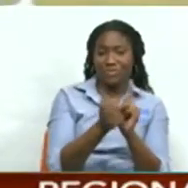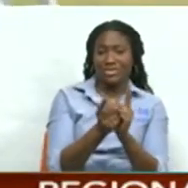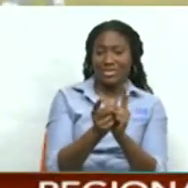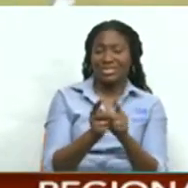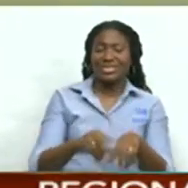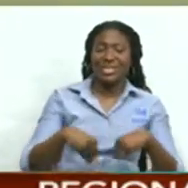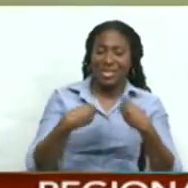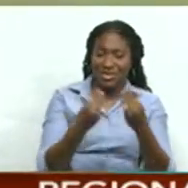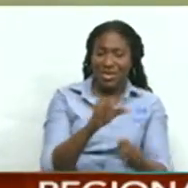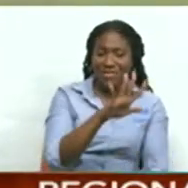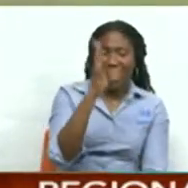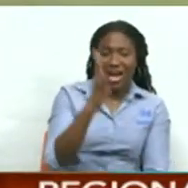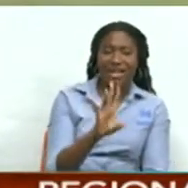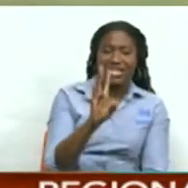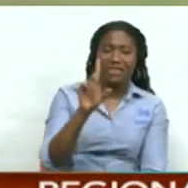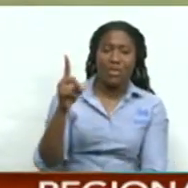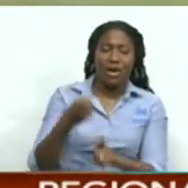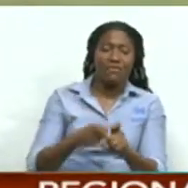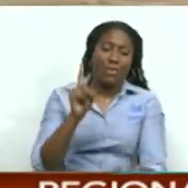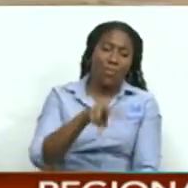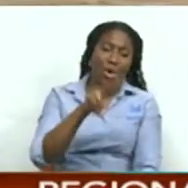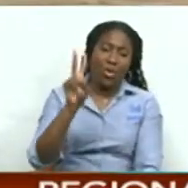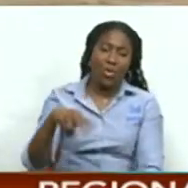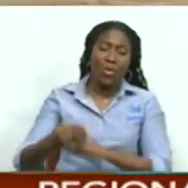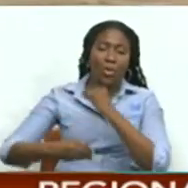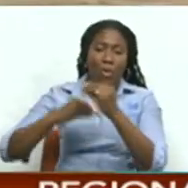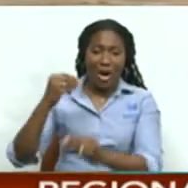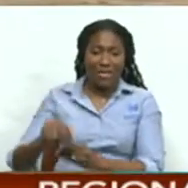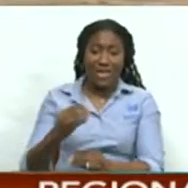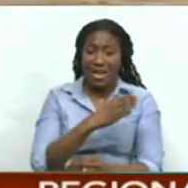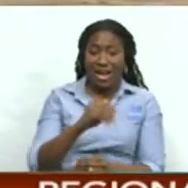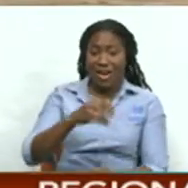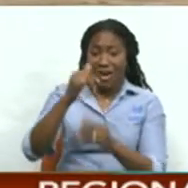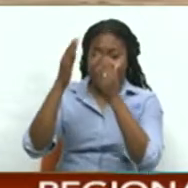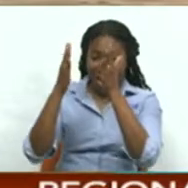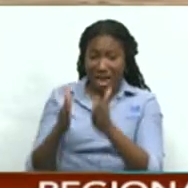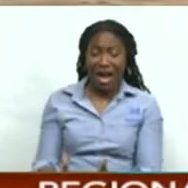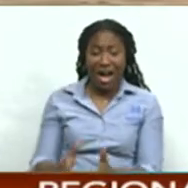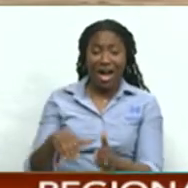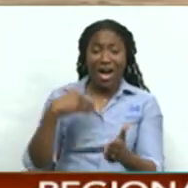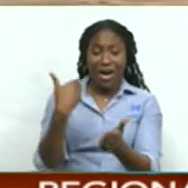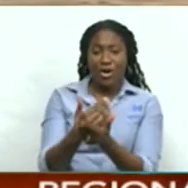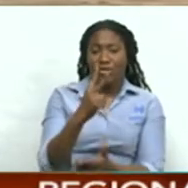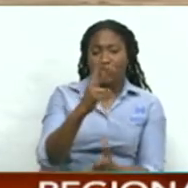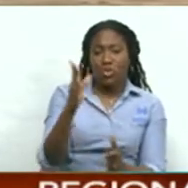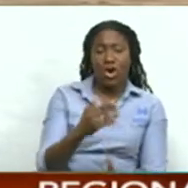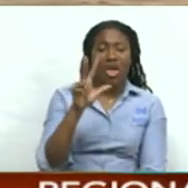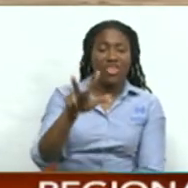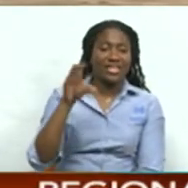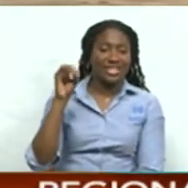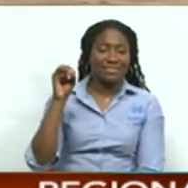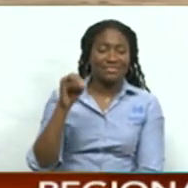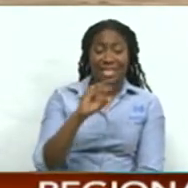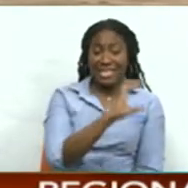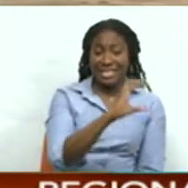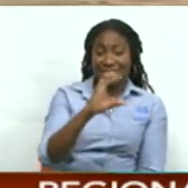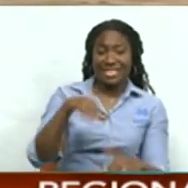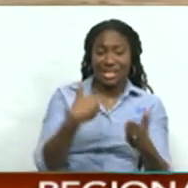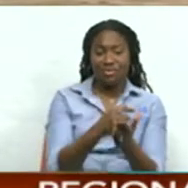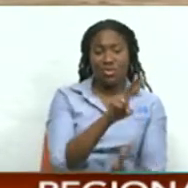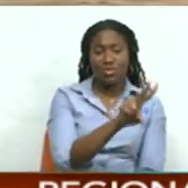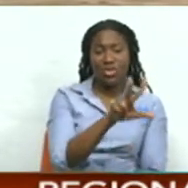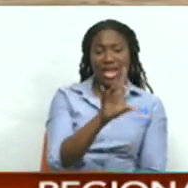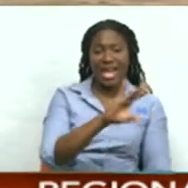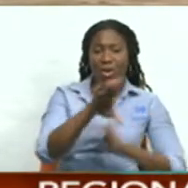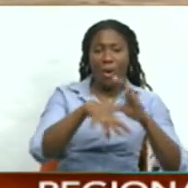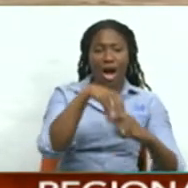for 71 from 22 overs, and Brian Charles mopped up to finish with 2 for 30. CCC 238 all out,